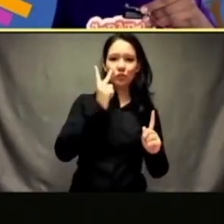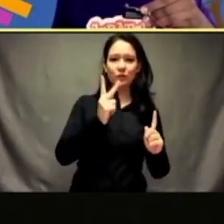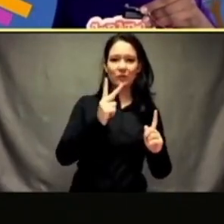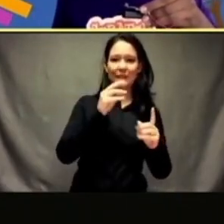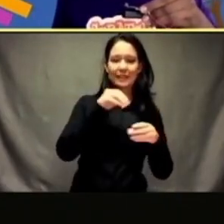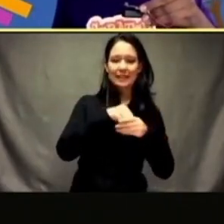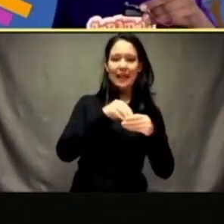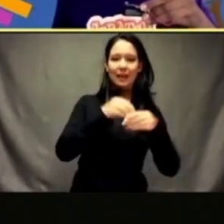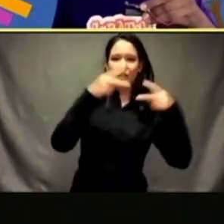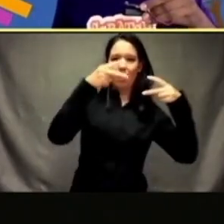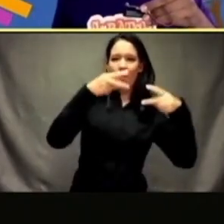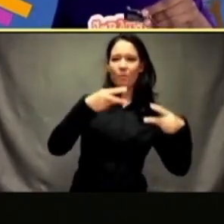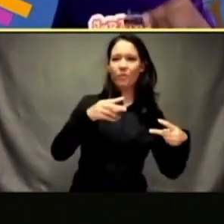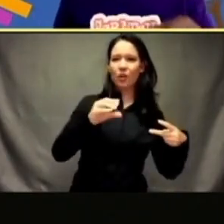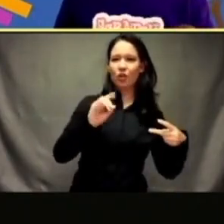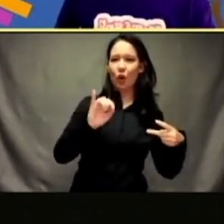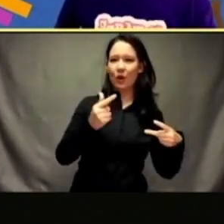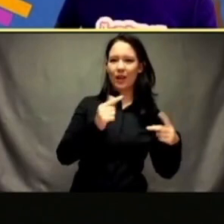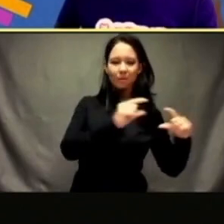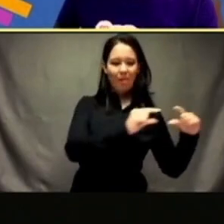inside.